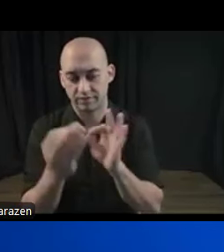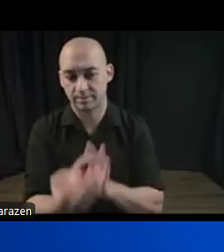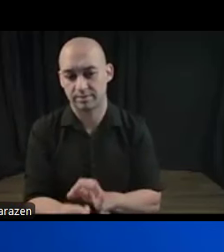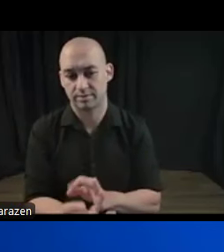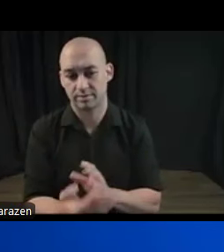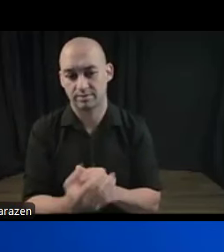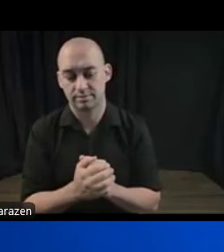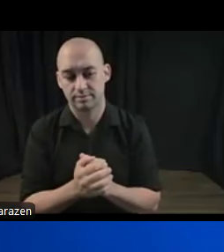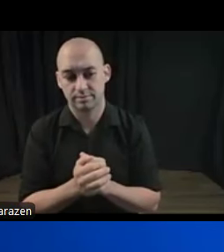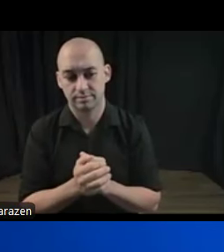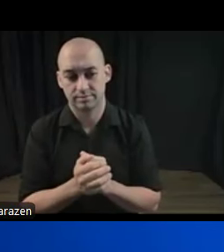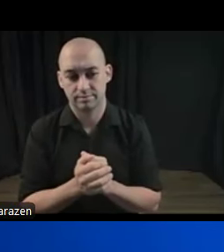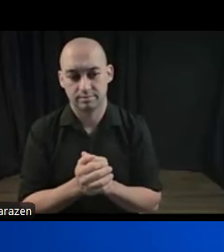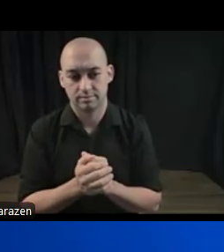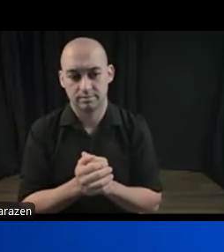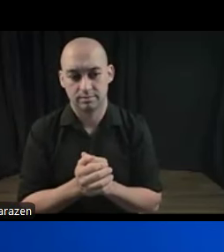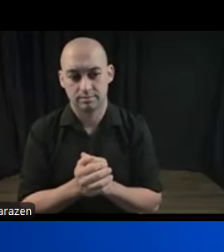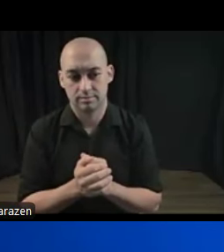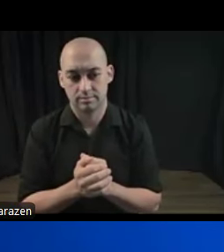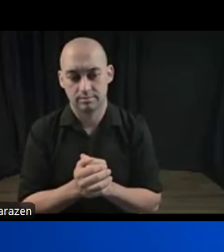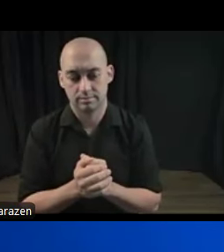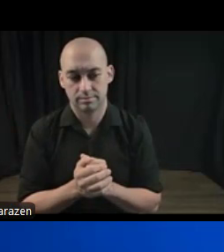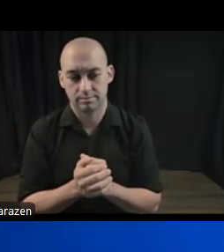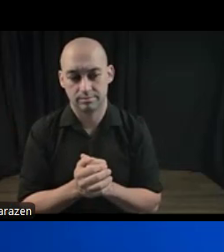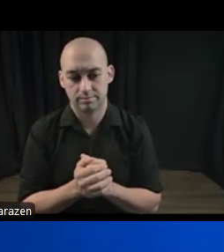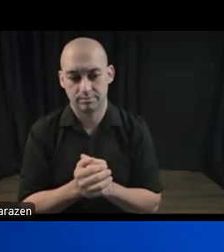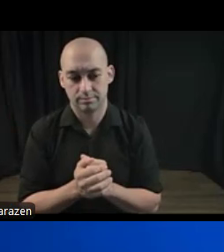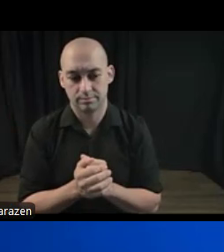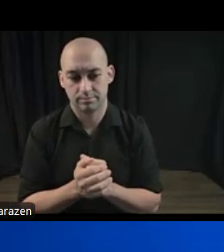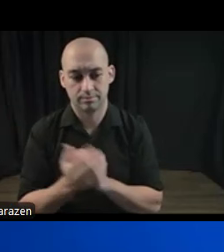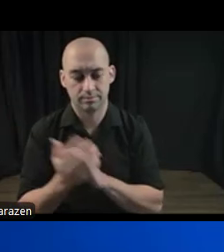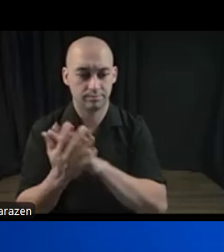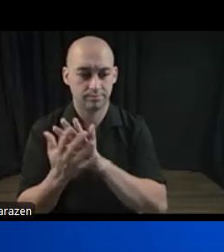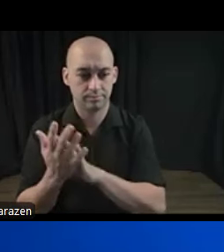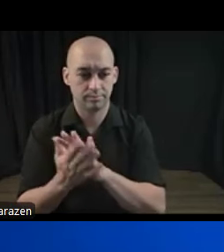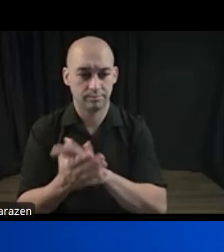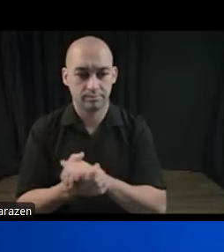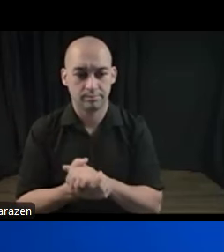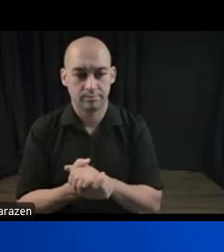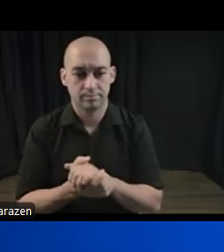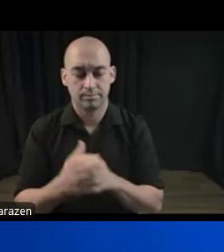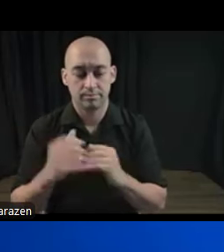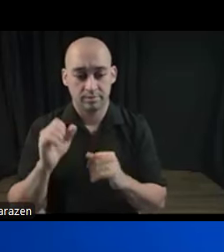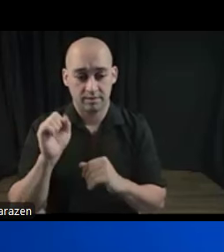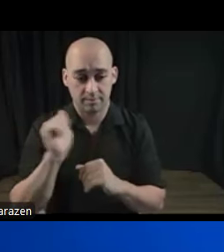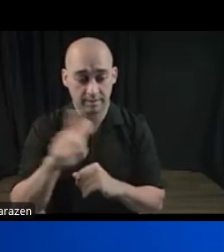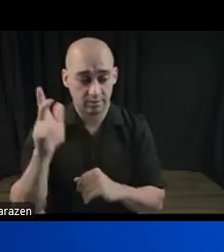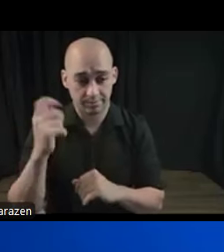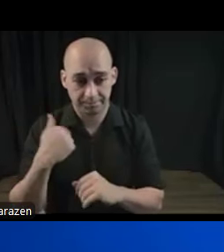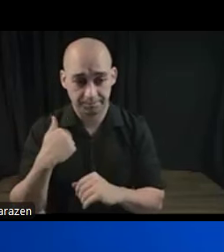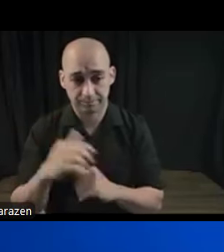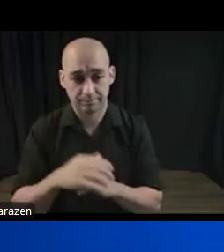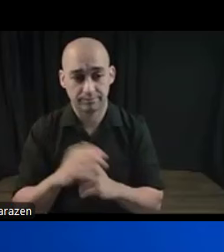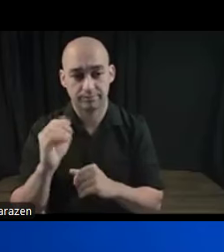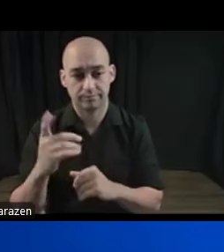Turn your volume on. Apologies. Can everybody hear me? Okay, we're having some